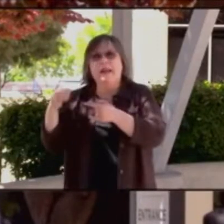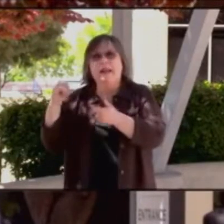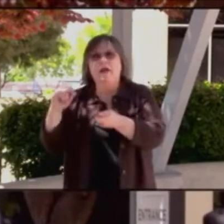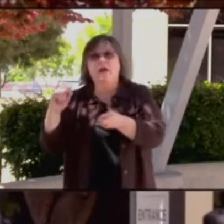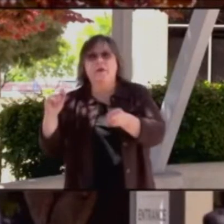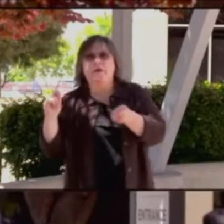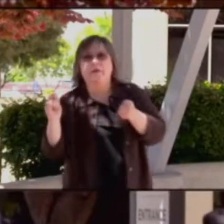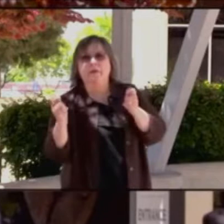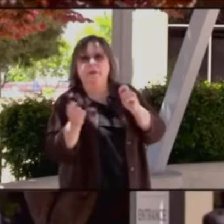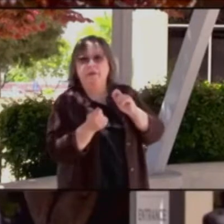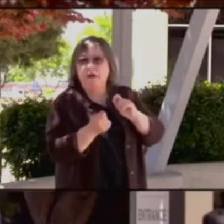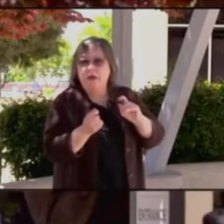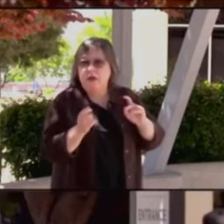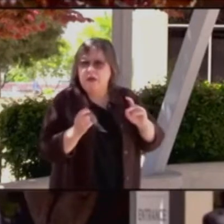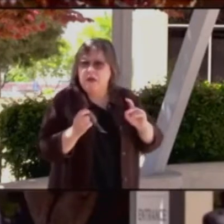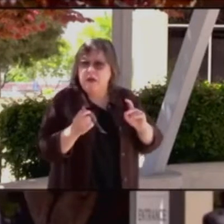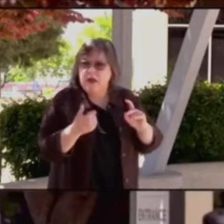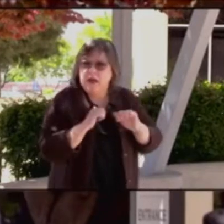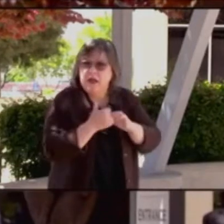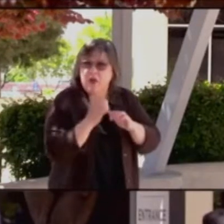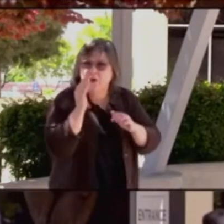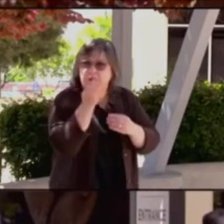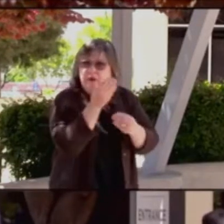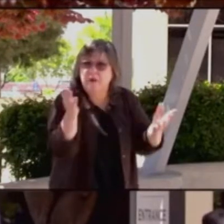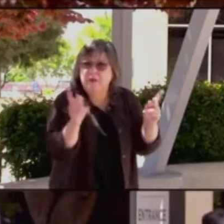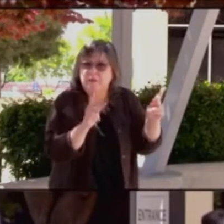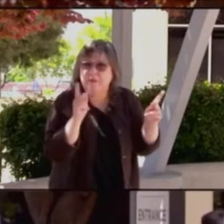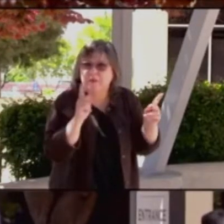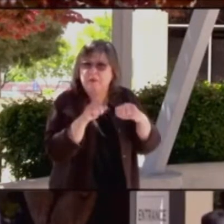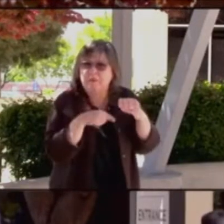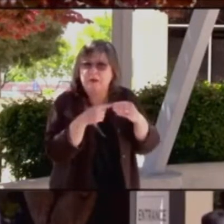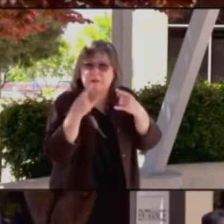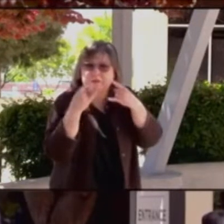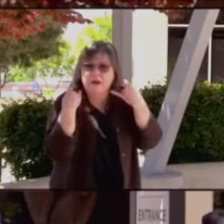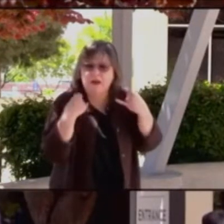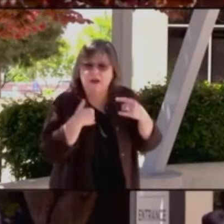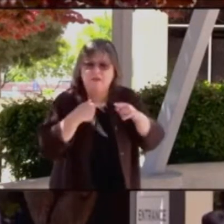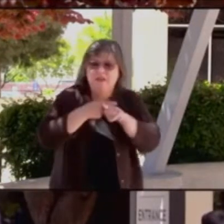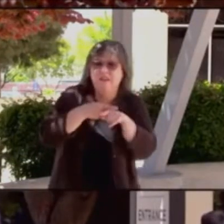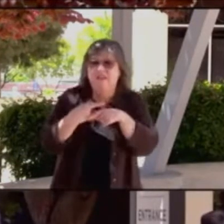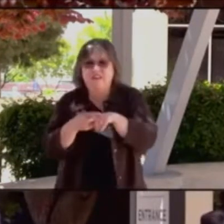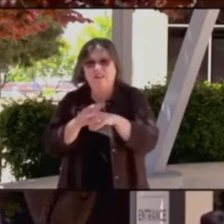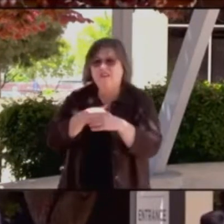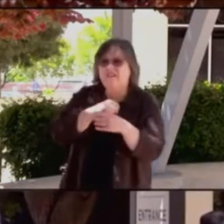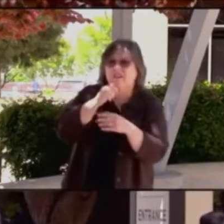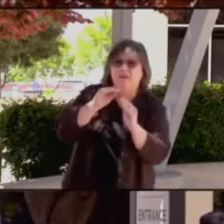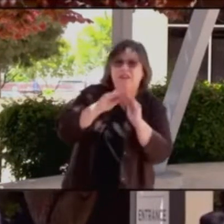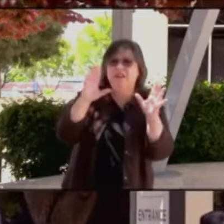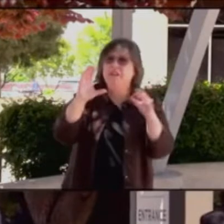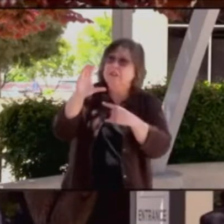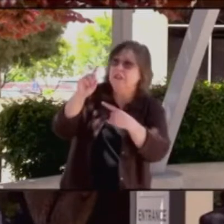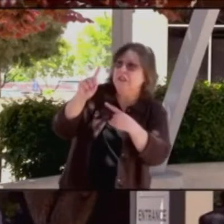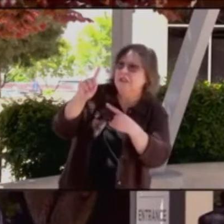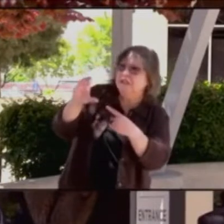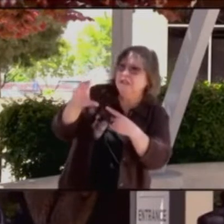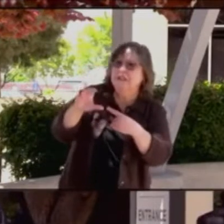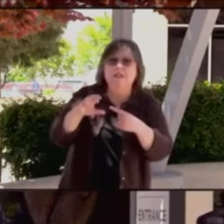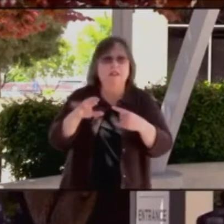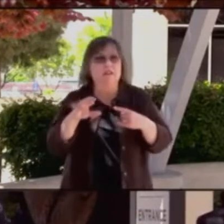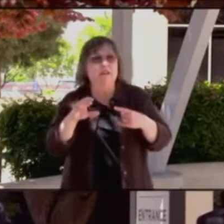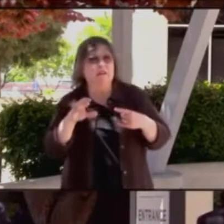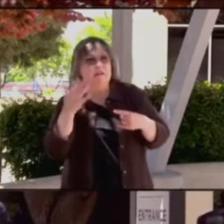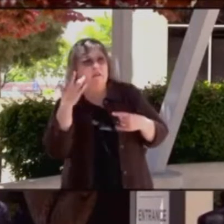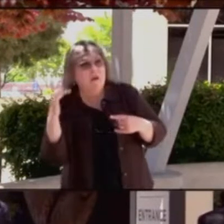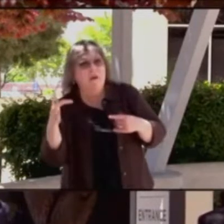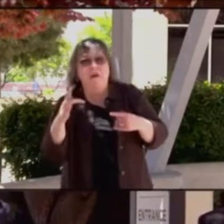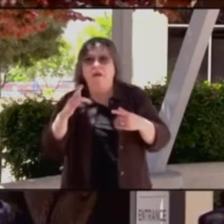there's already a lot of confusion between the CDC, state, local guidelines. Do you have any plans to make sure that that goes smoothly without